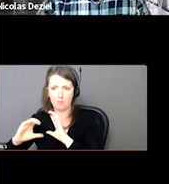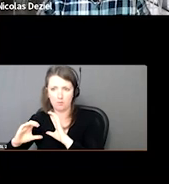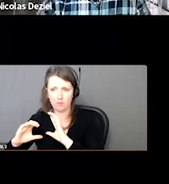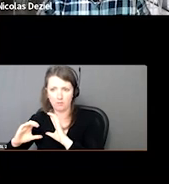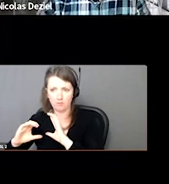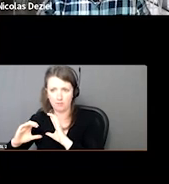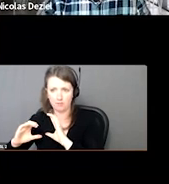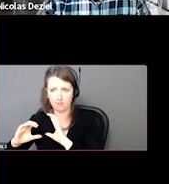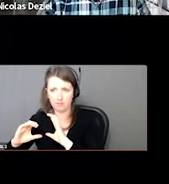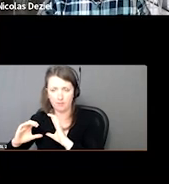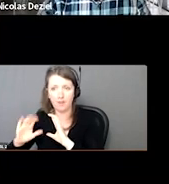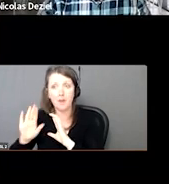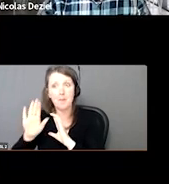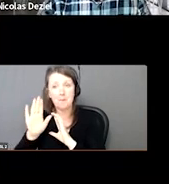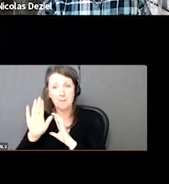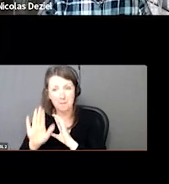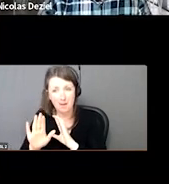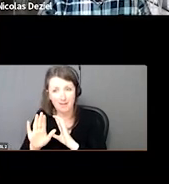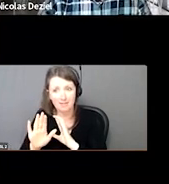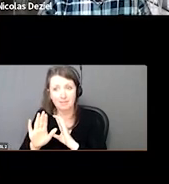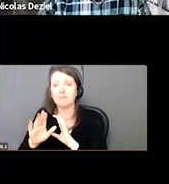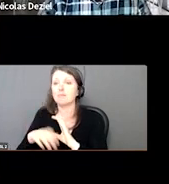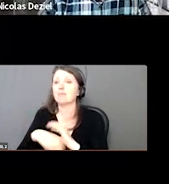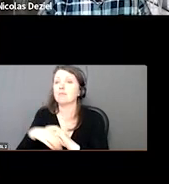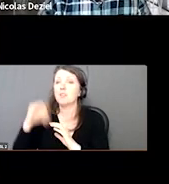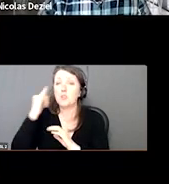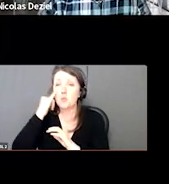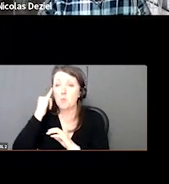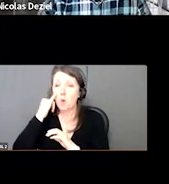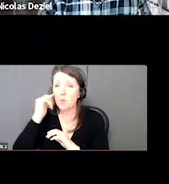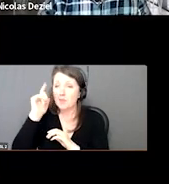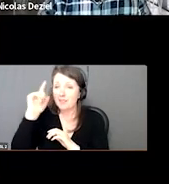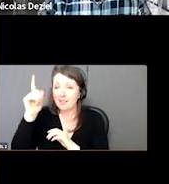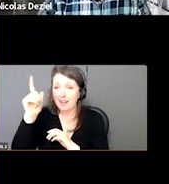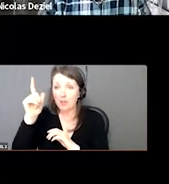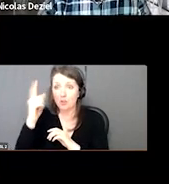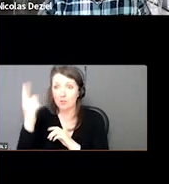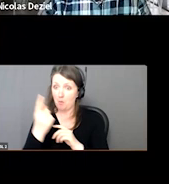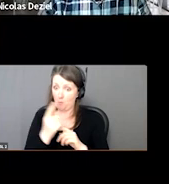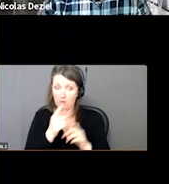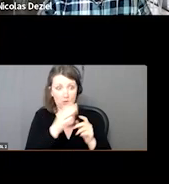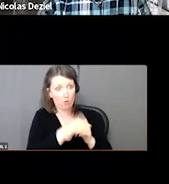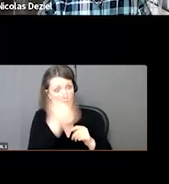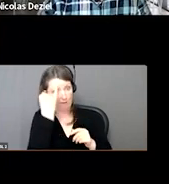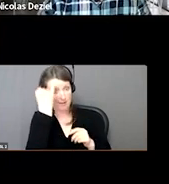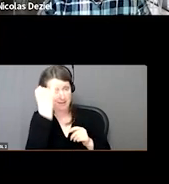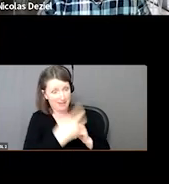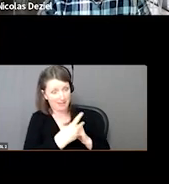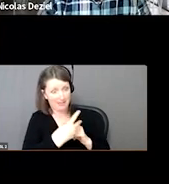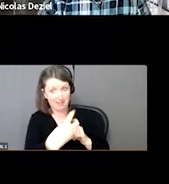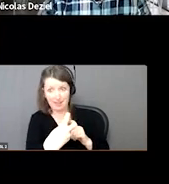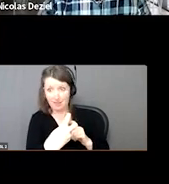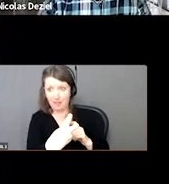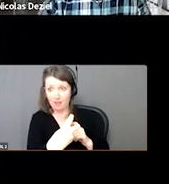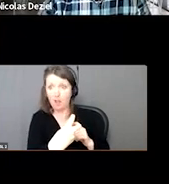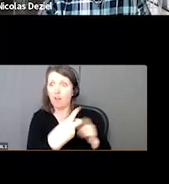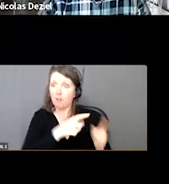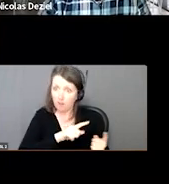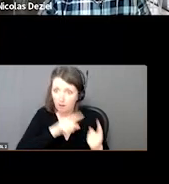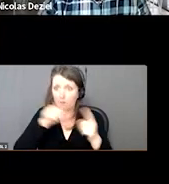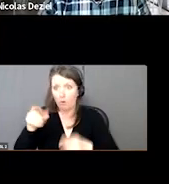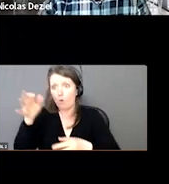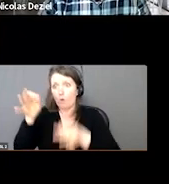of weight in court, for example, in case of litigation. So what you would want to consider is obtaining